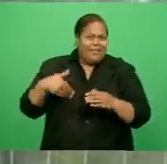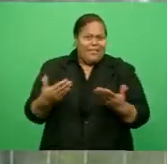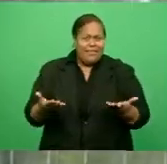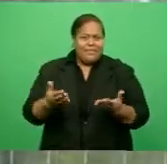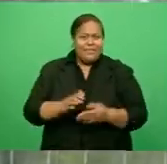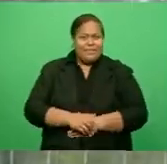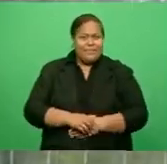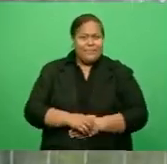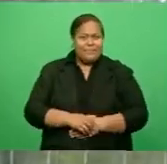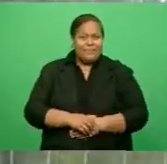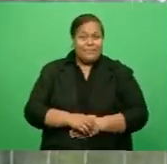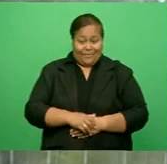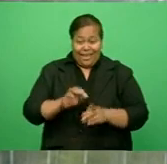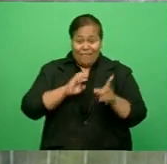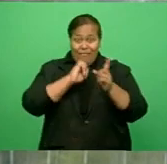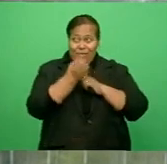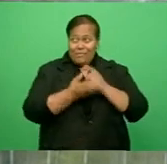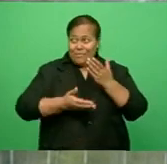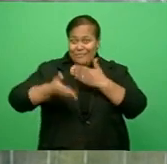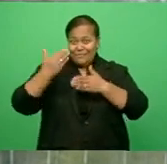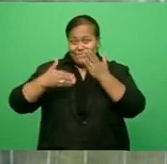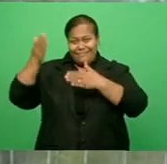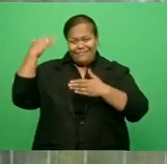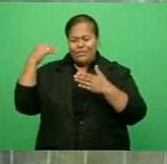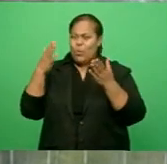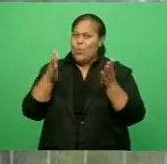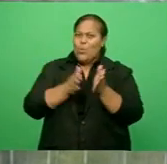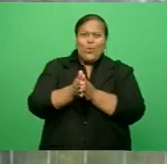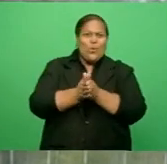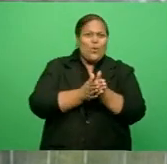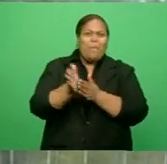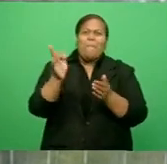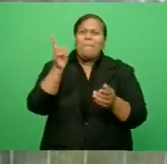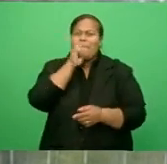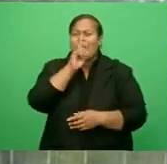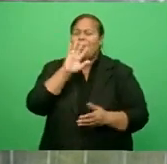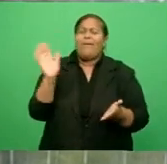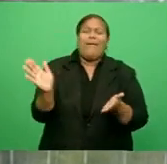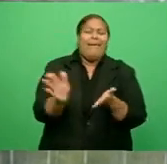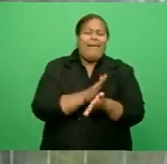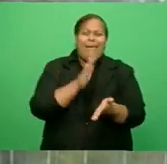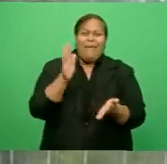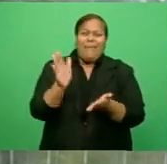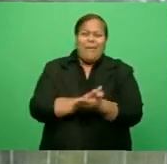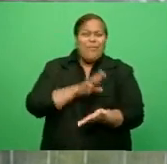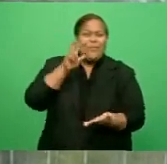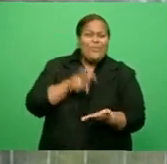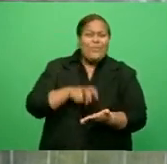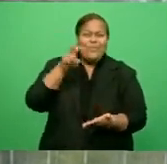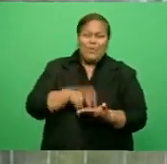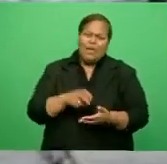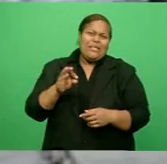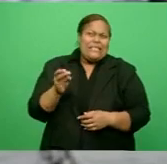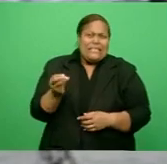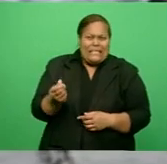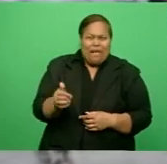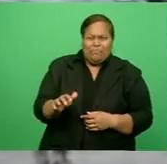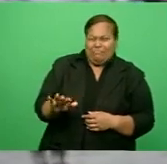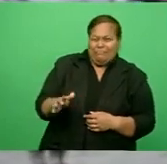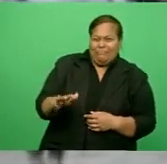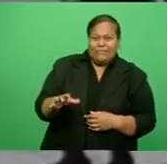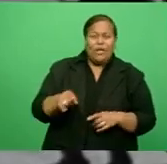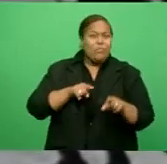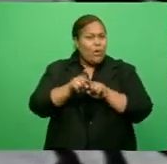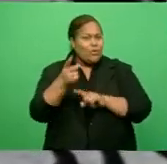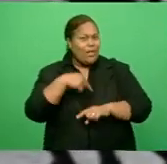The atmosphere can only be described as jubilant. People were overjoyed while some were reluctant because many of us were still young